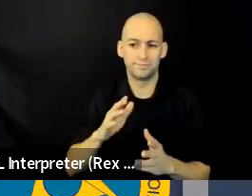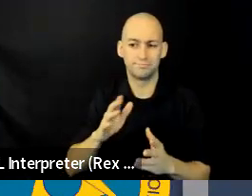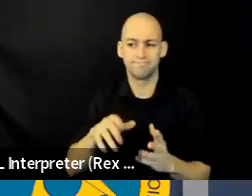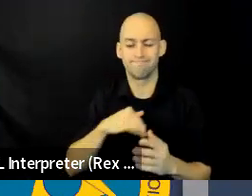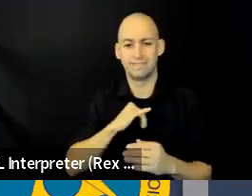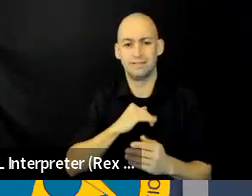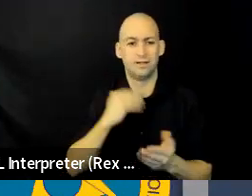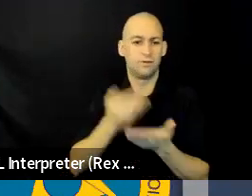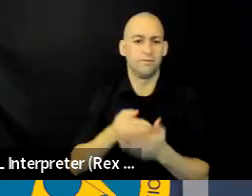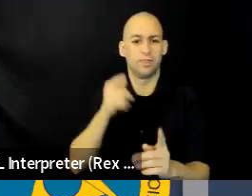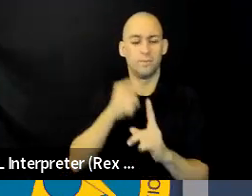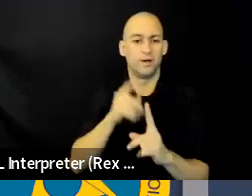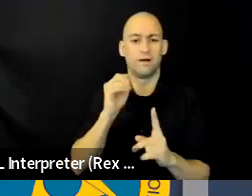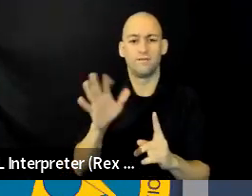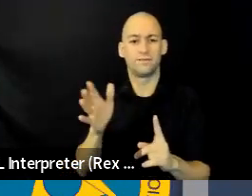point of